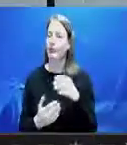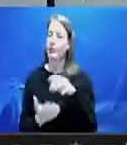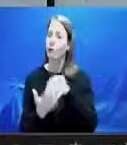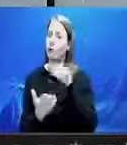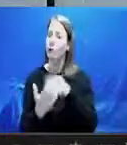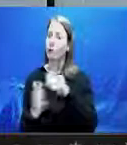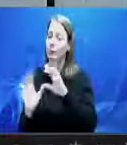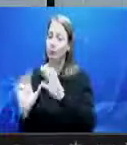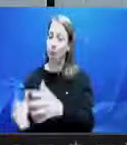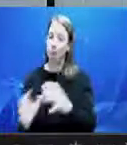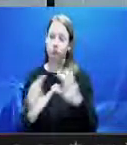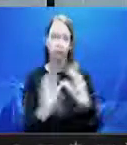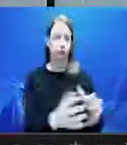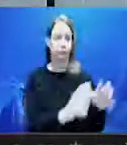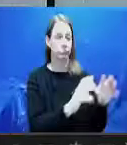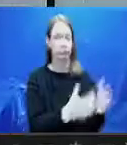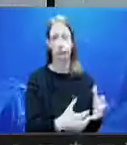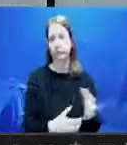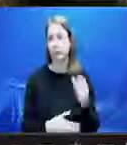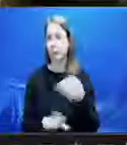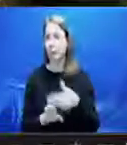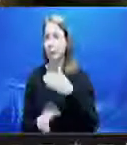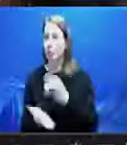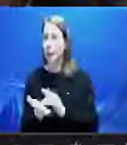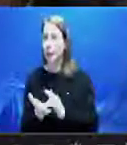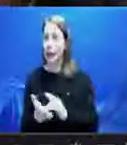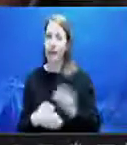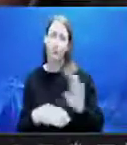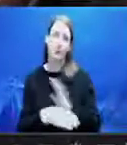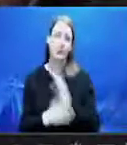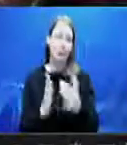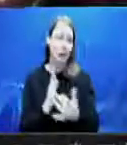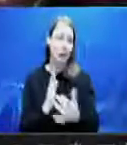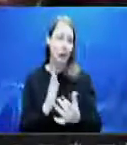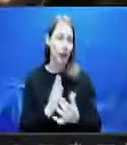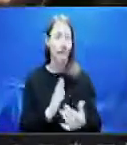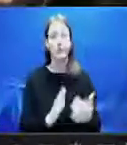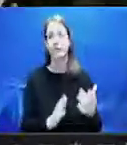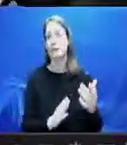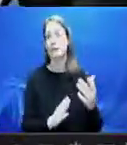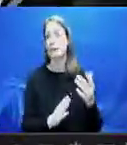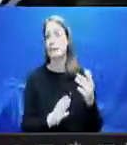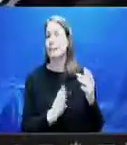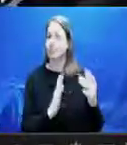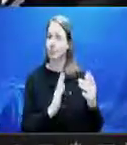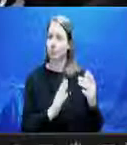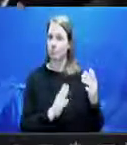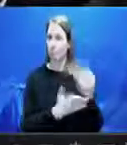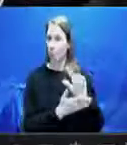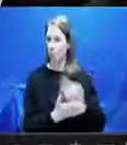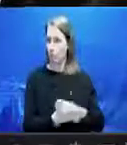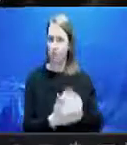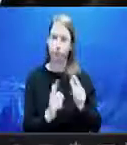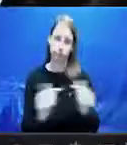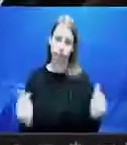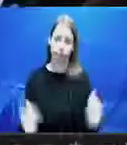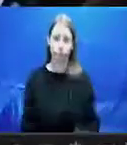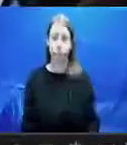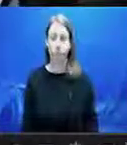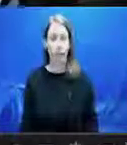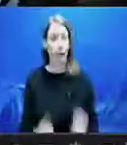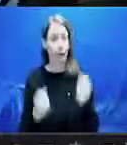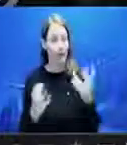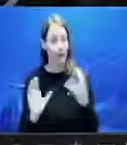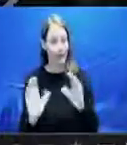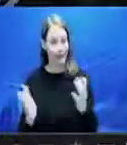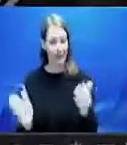business technology, and public service and law. Both English and math teachers here have started to use the new Common Core state standards in